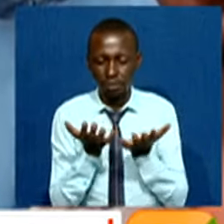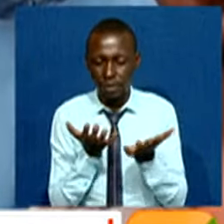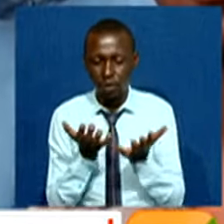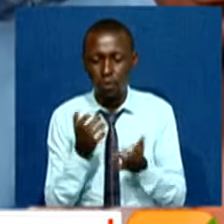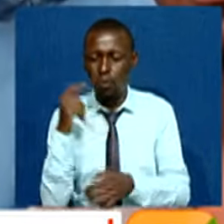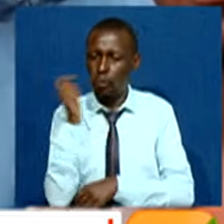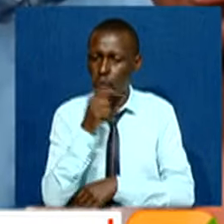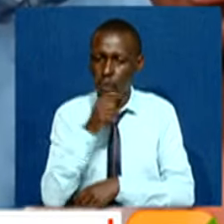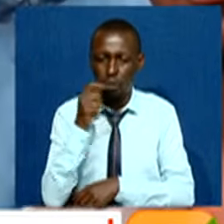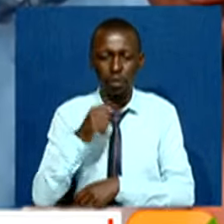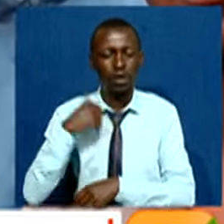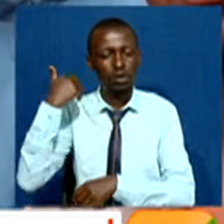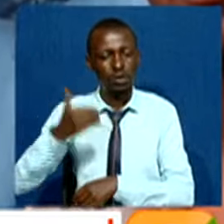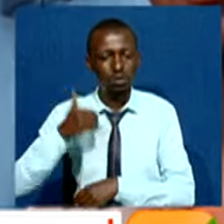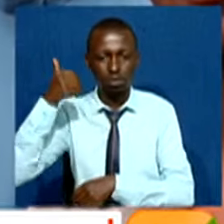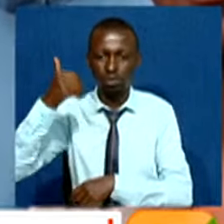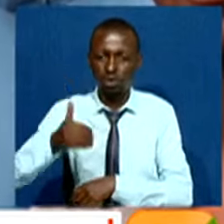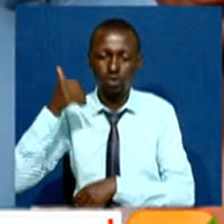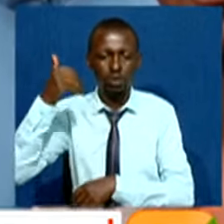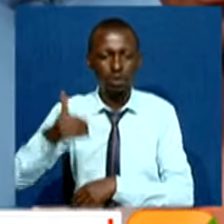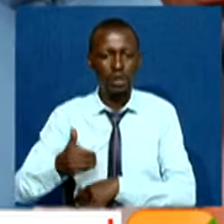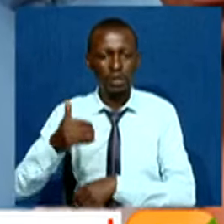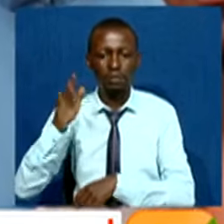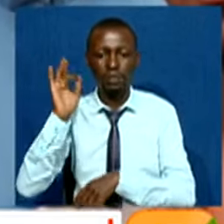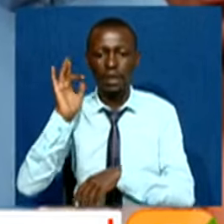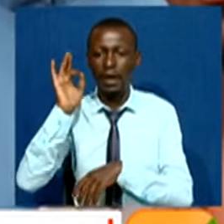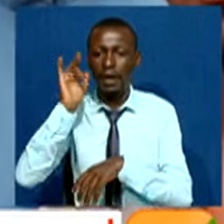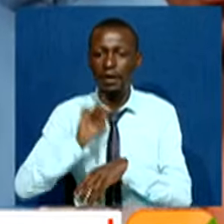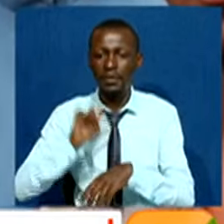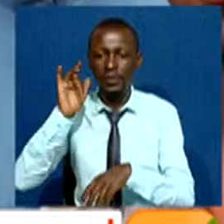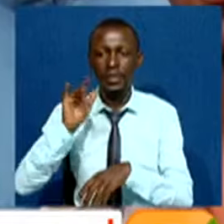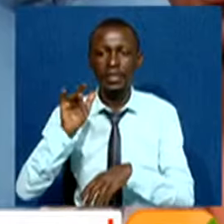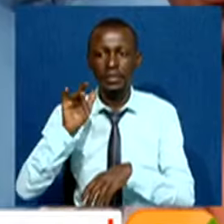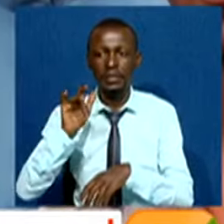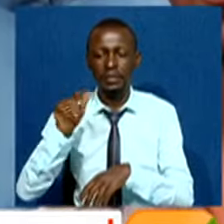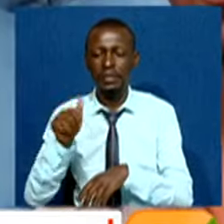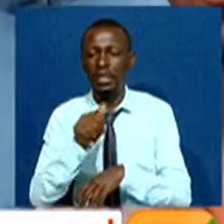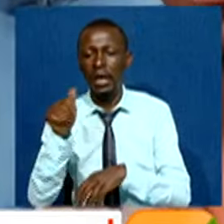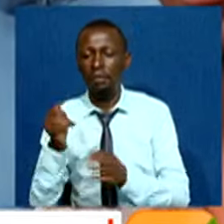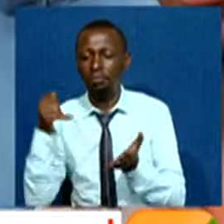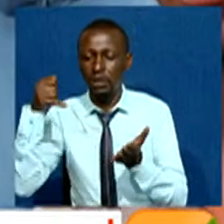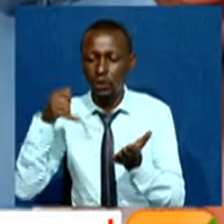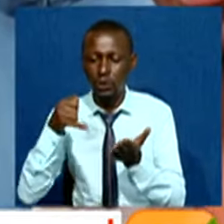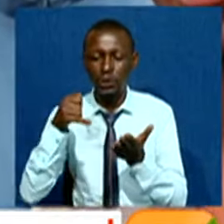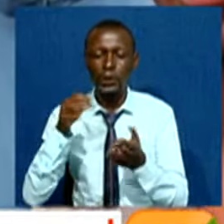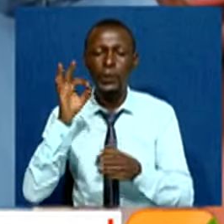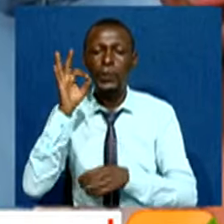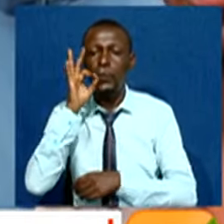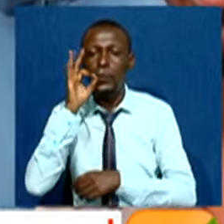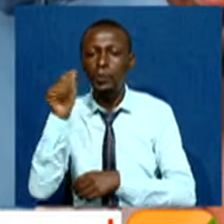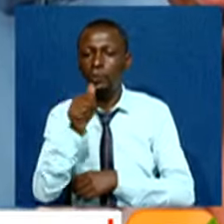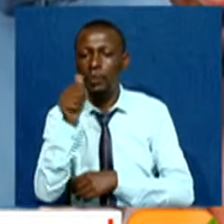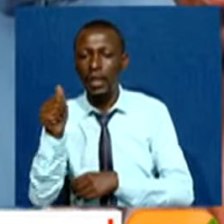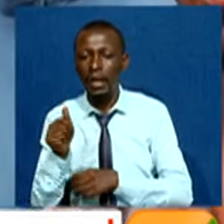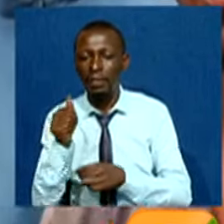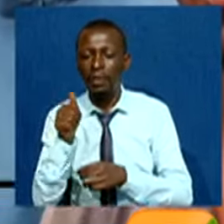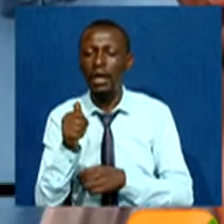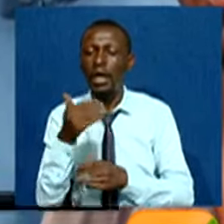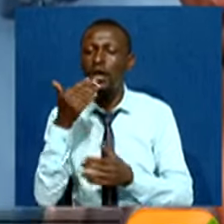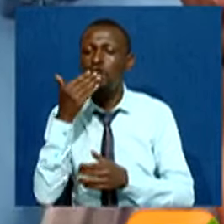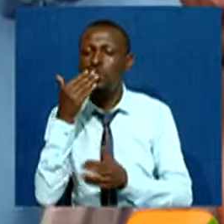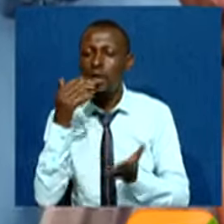mguka kila siku. Na madhara ya mguka na watu wengine wanachanganya bangi, wengine wanakula masukari, vitu